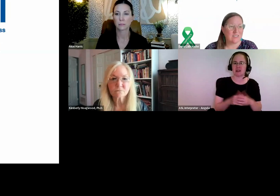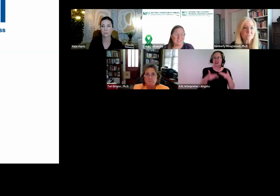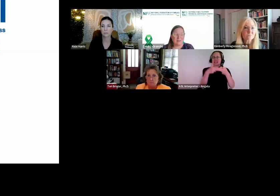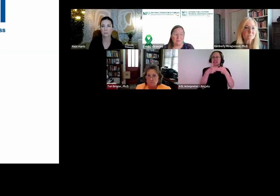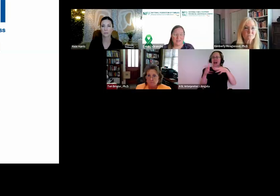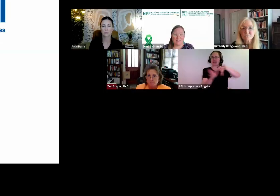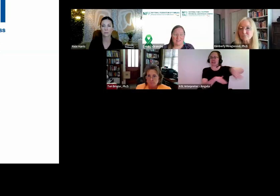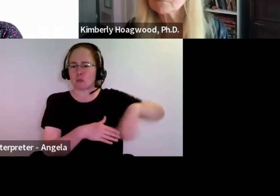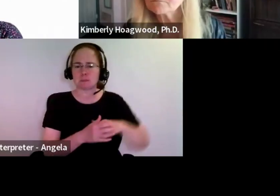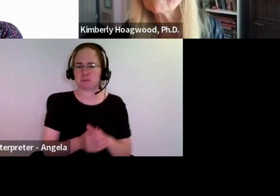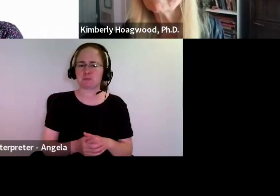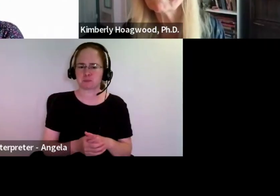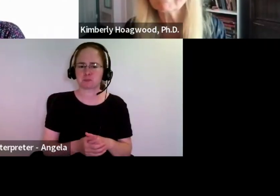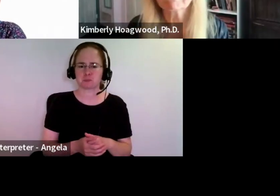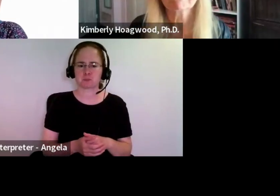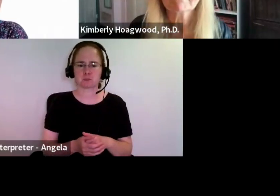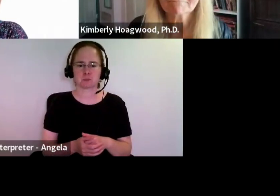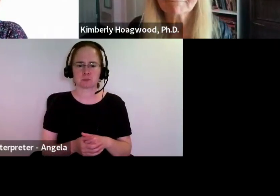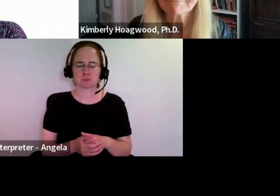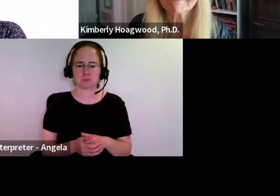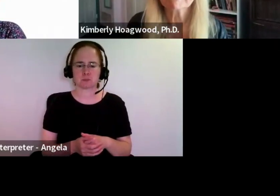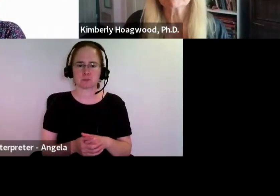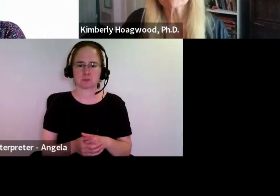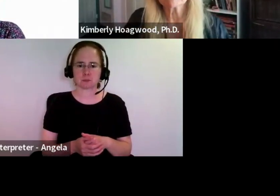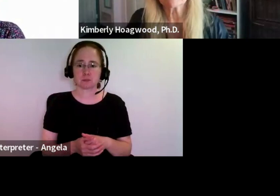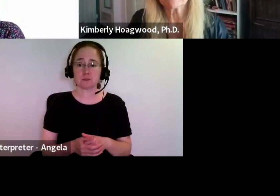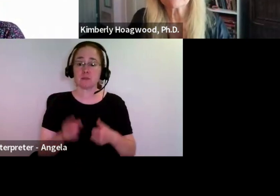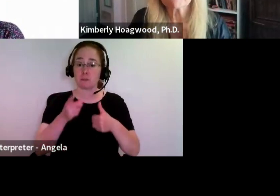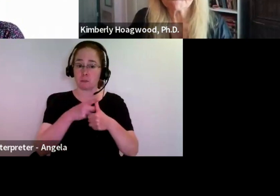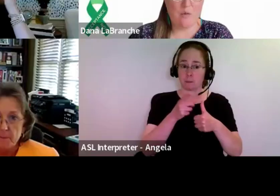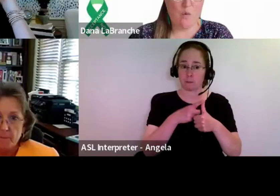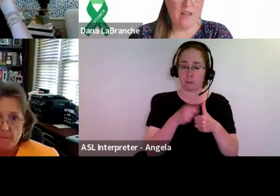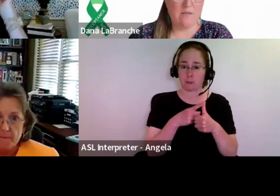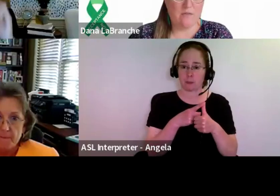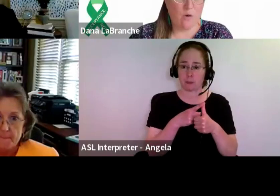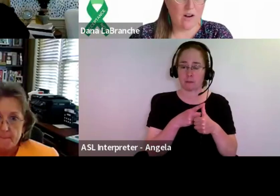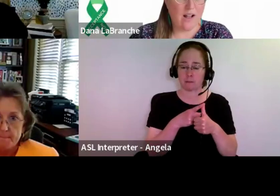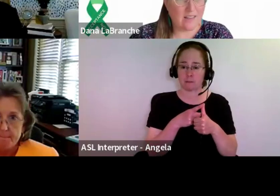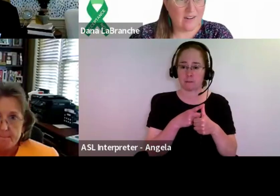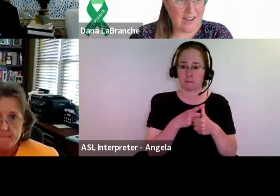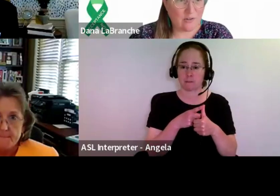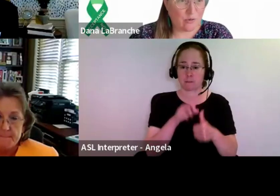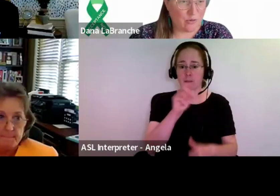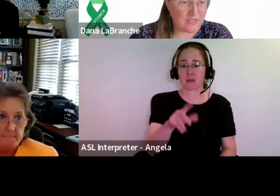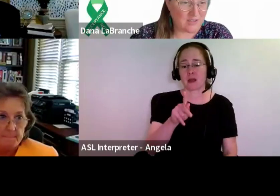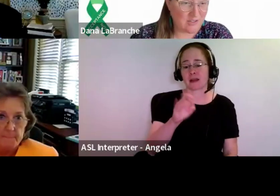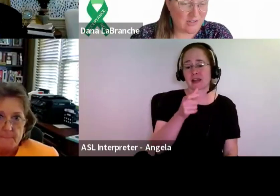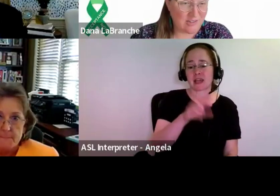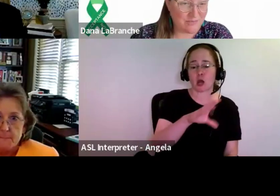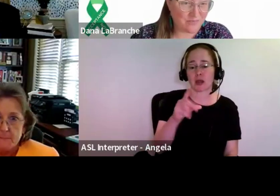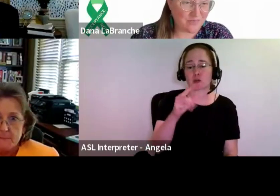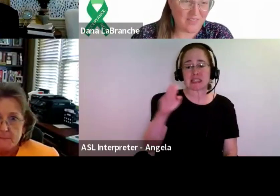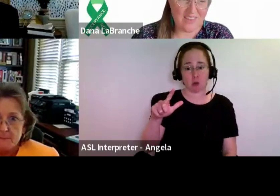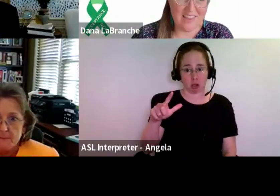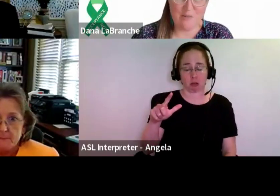we can just see the presenters up there. I'm going to start with one for Kyler and